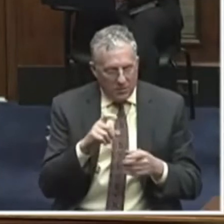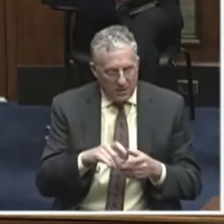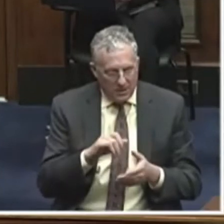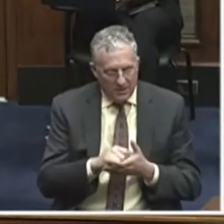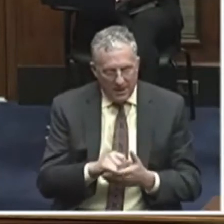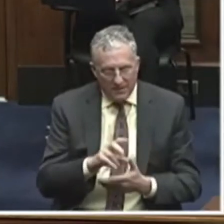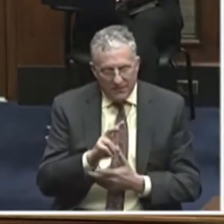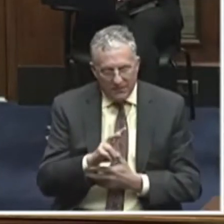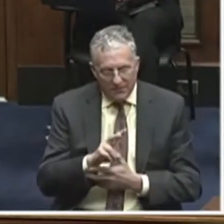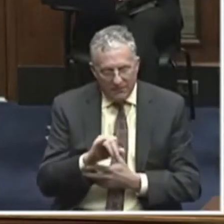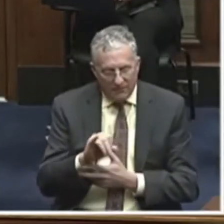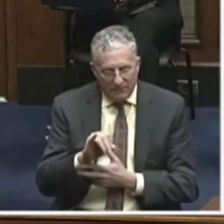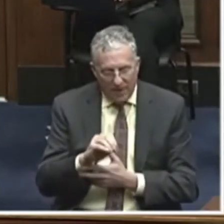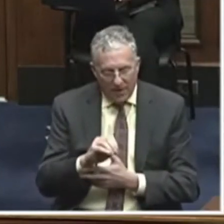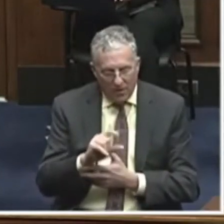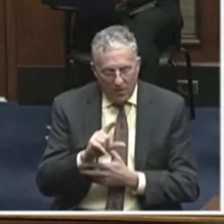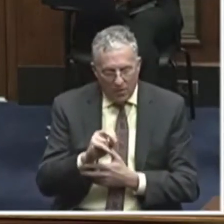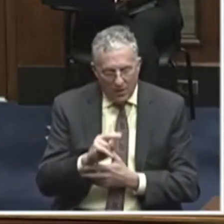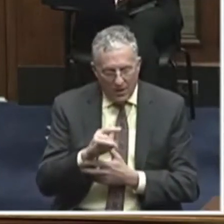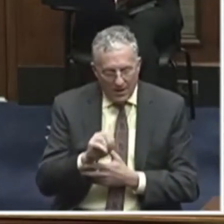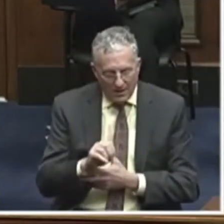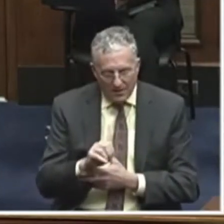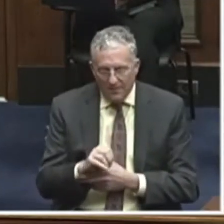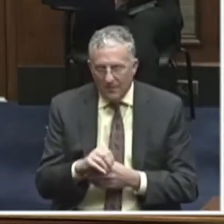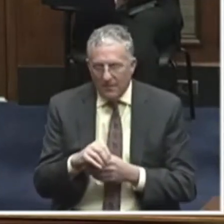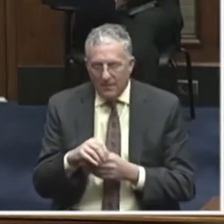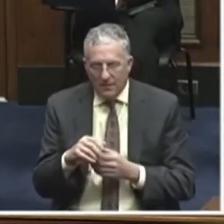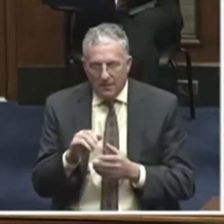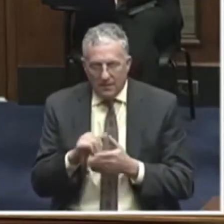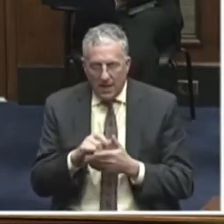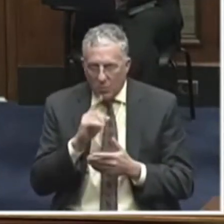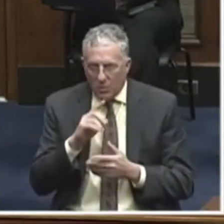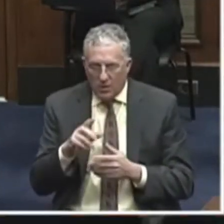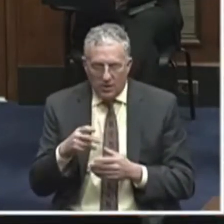human right, and we need Medicare for all. Thank you, and I yield back.